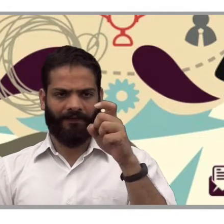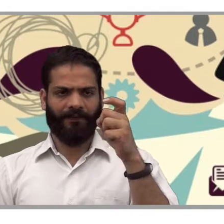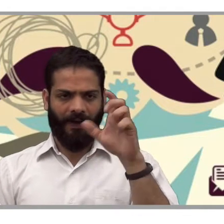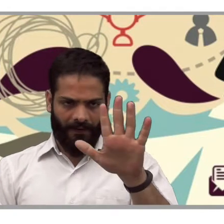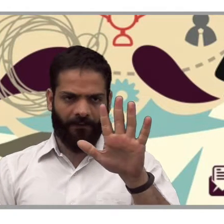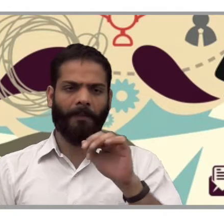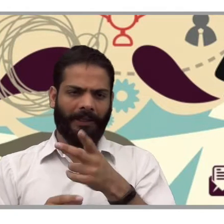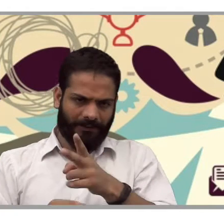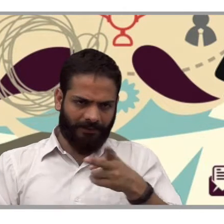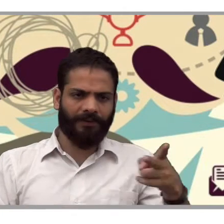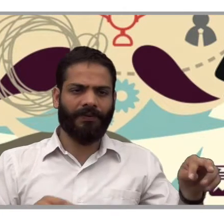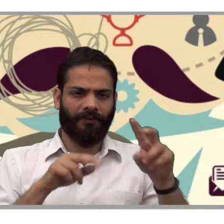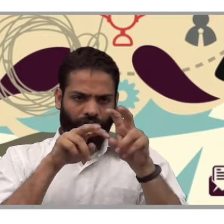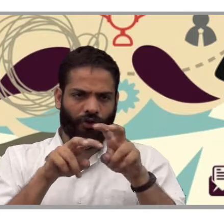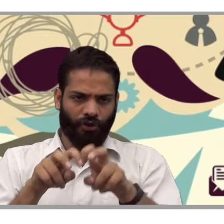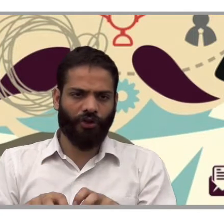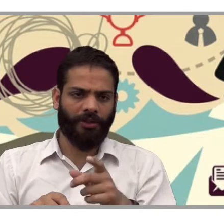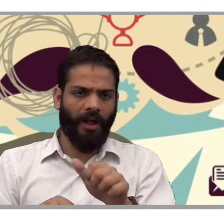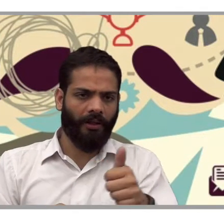it.